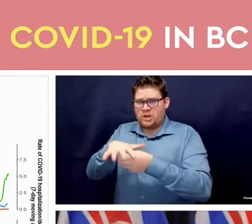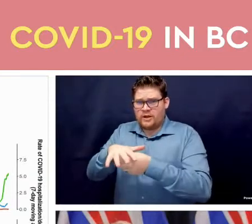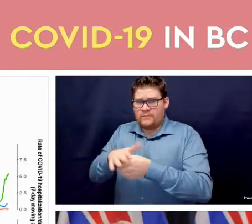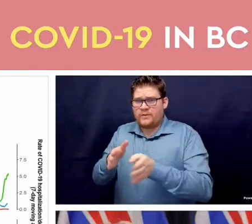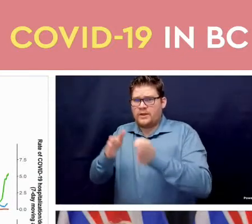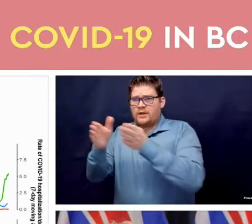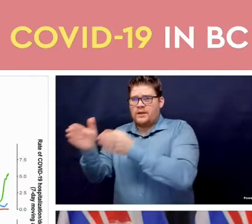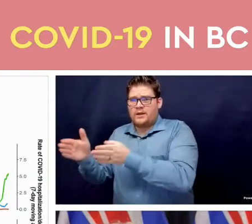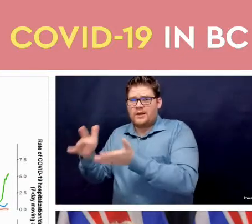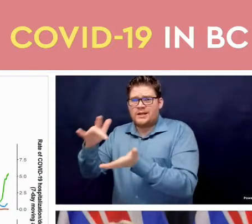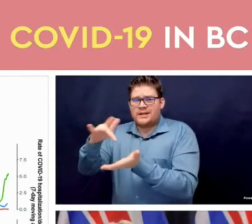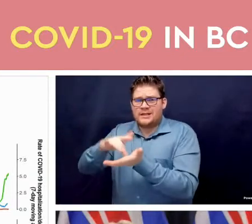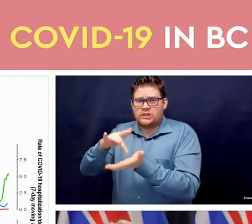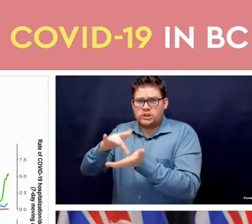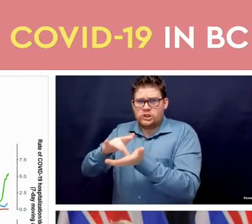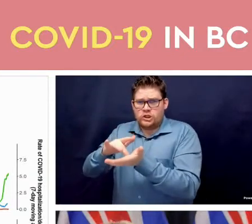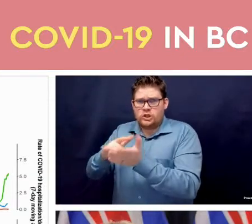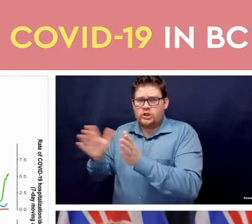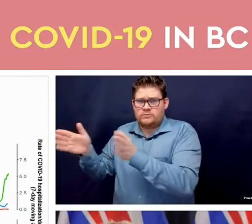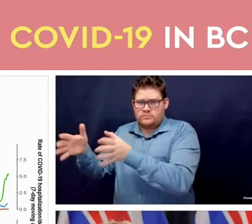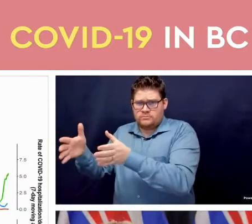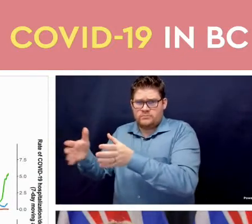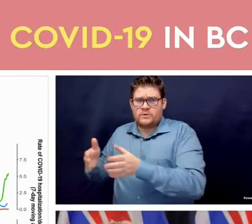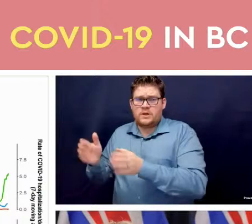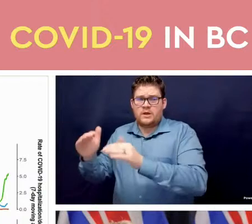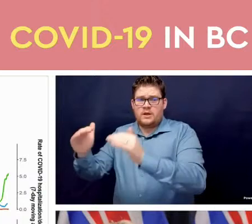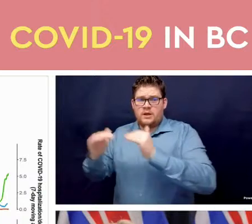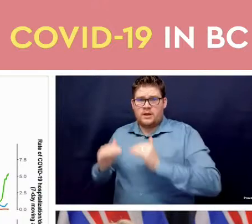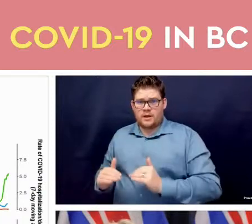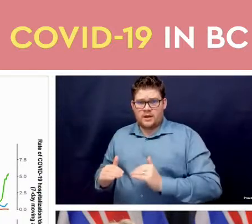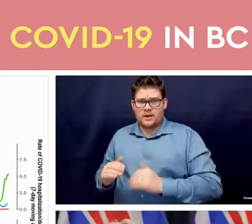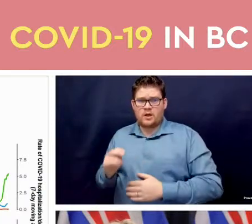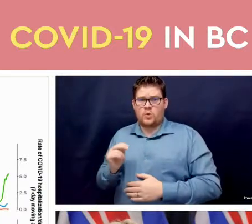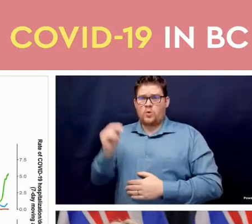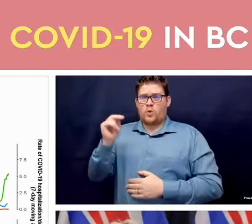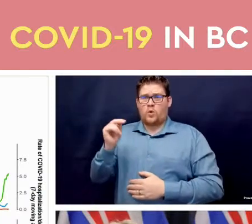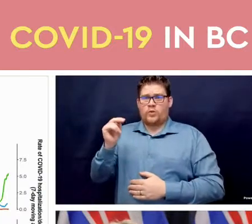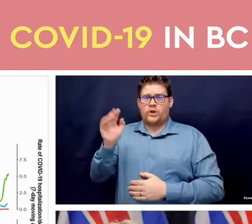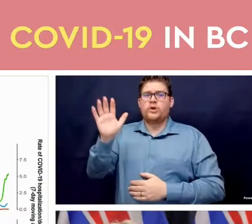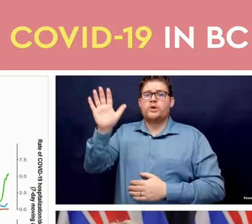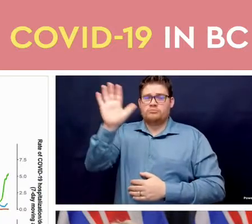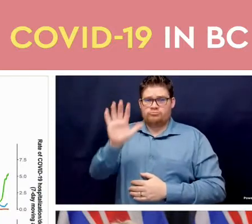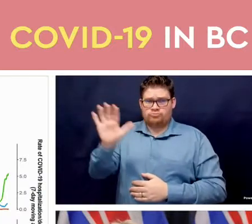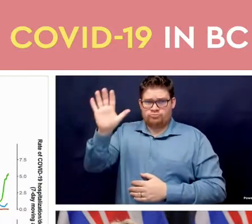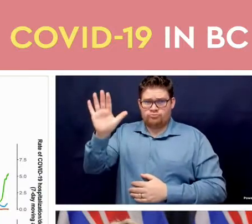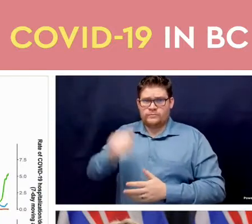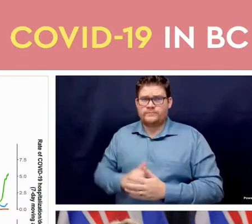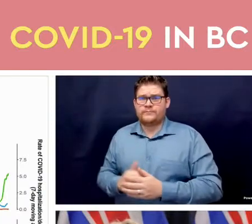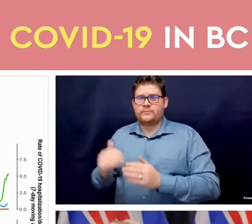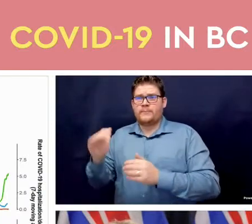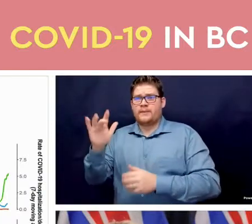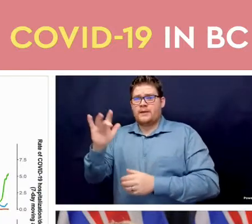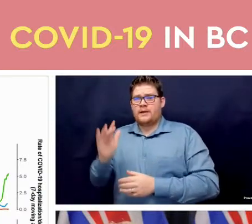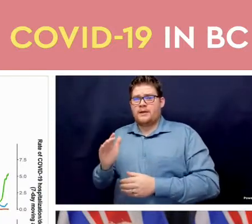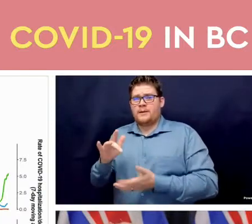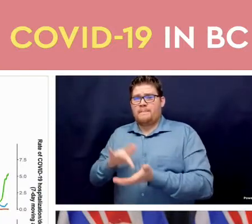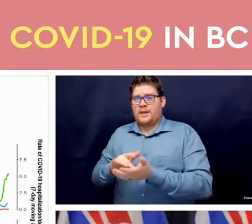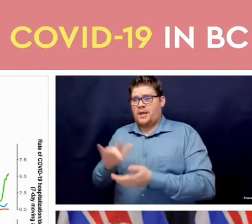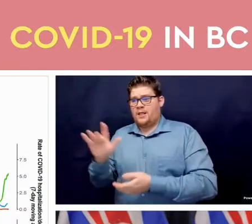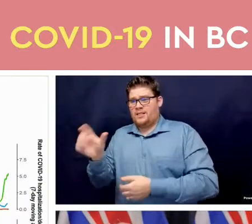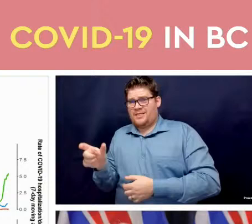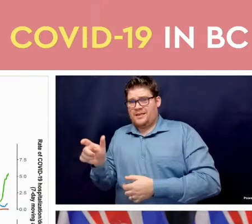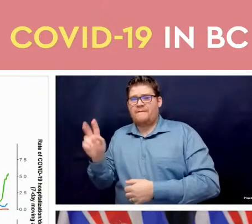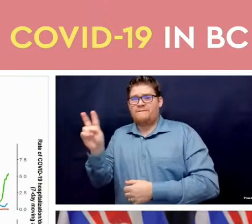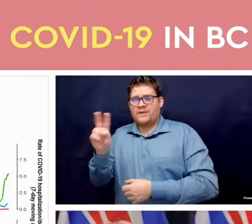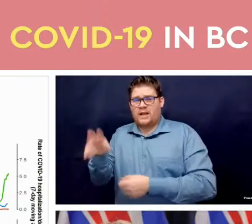Health, and in Northern Health, we're still on that upward trajectory. It was starting, Omicron moved into that